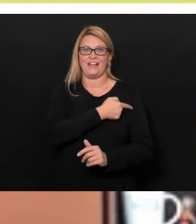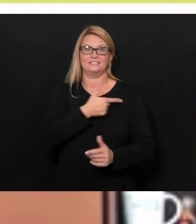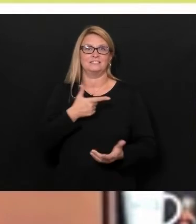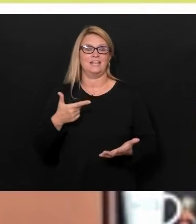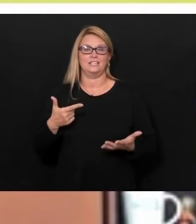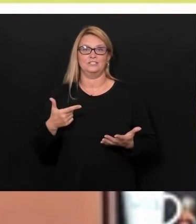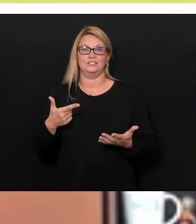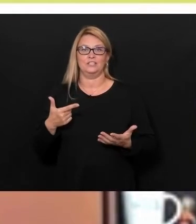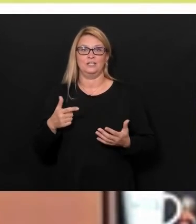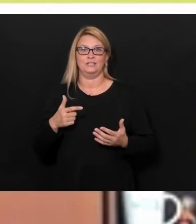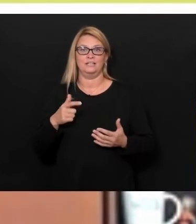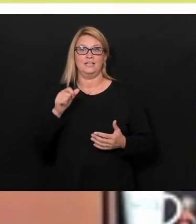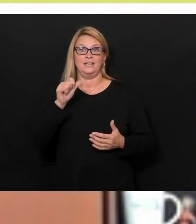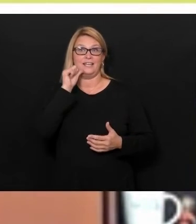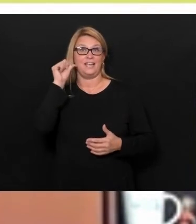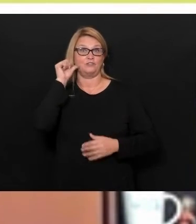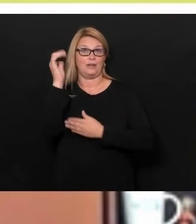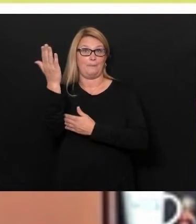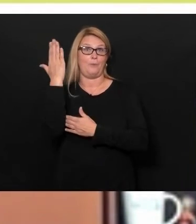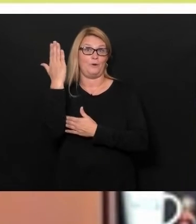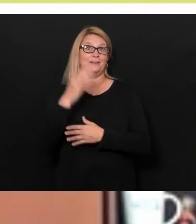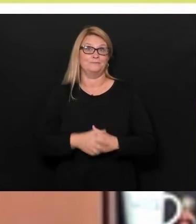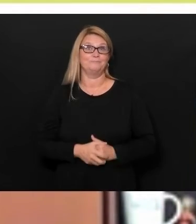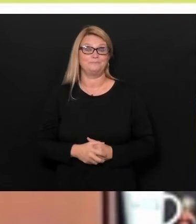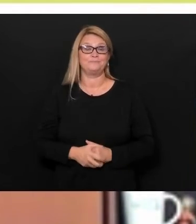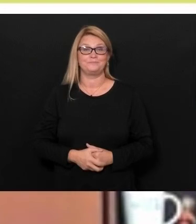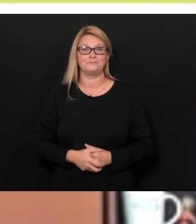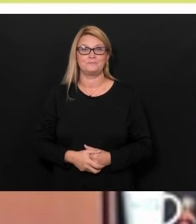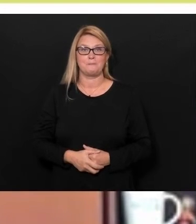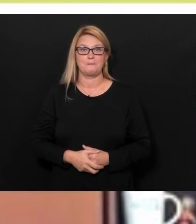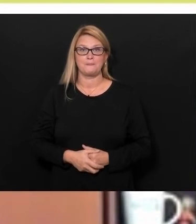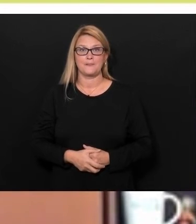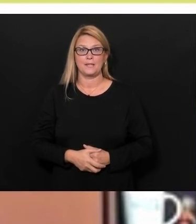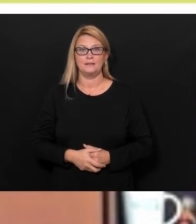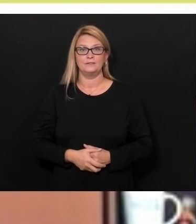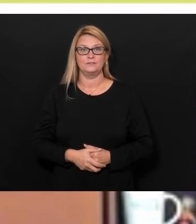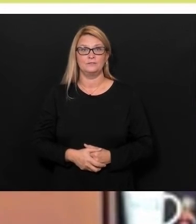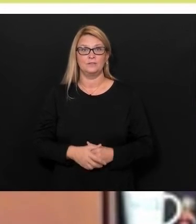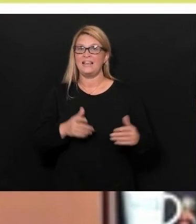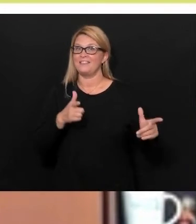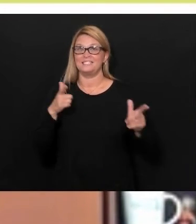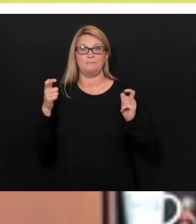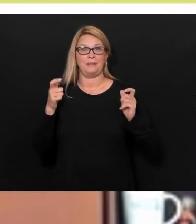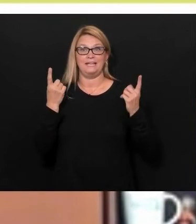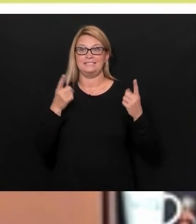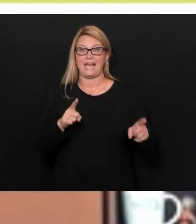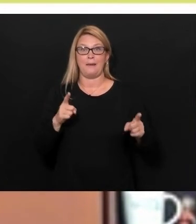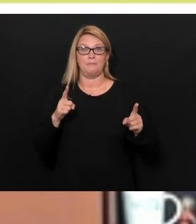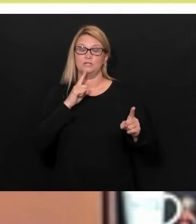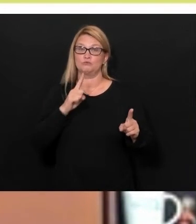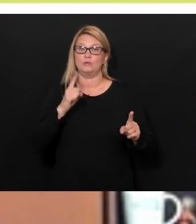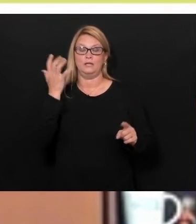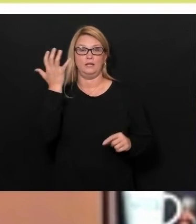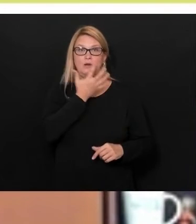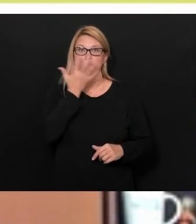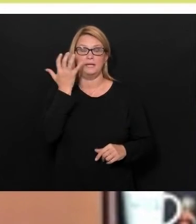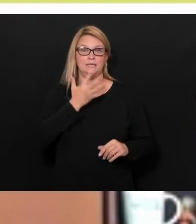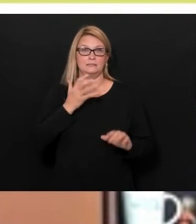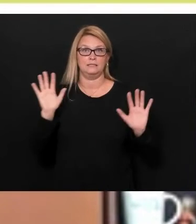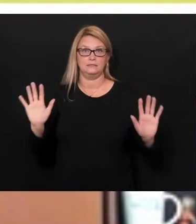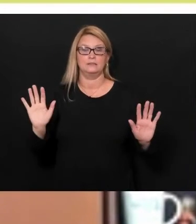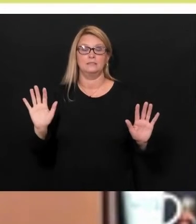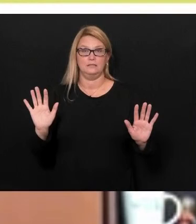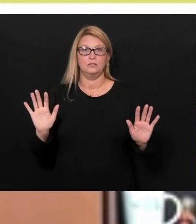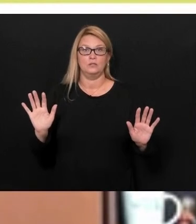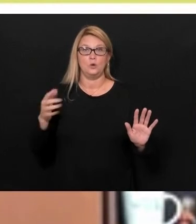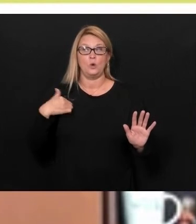vaccinations early yesterday. So the speed with which this is happening is amazing.